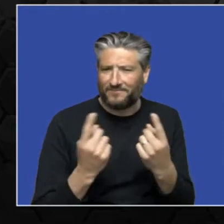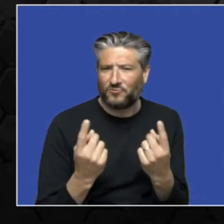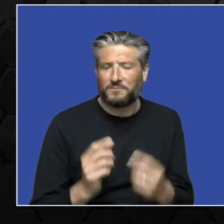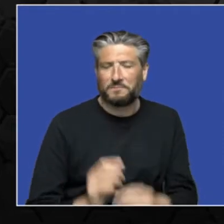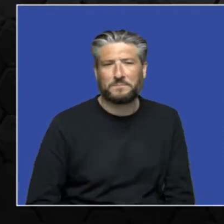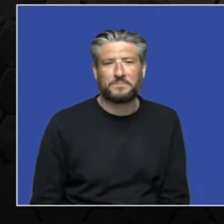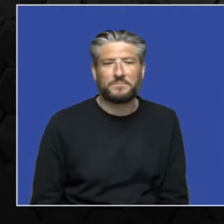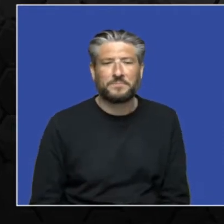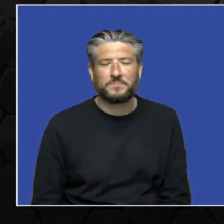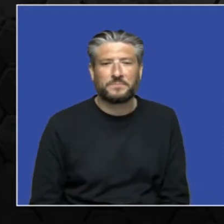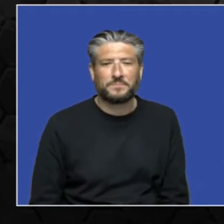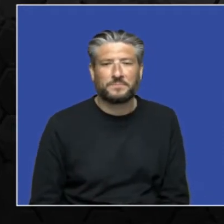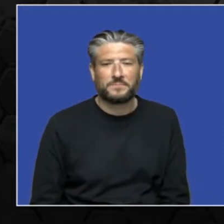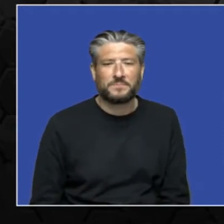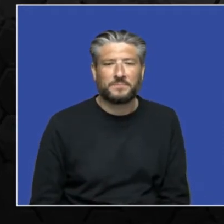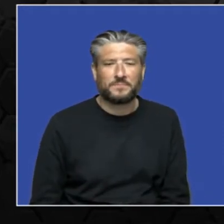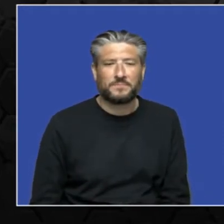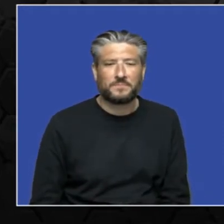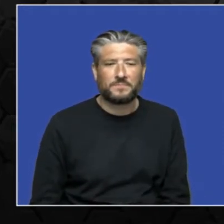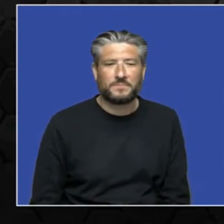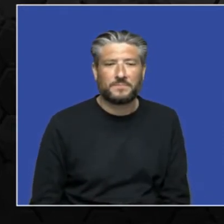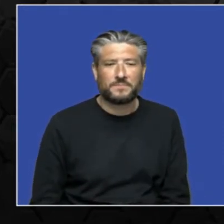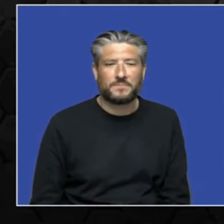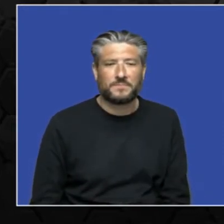take the image of the kitchen knife